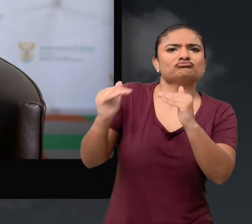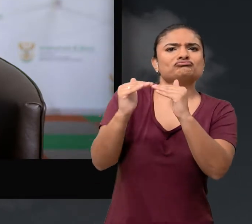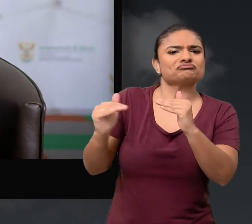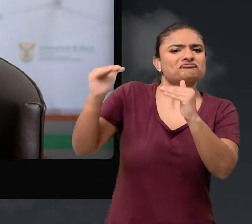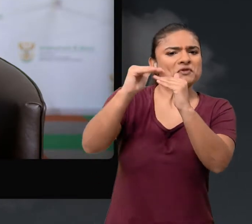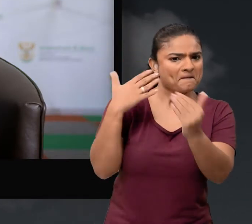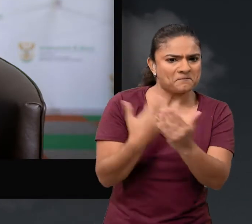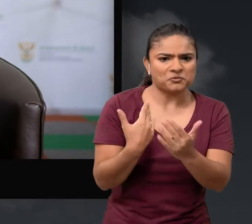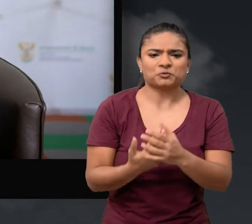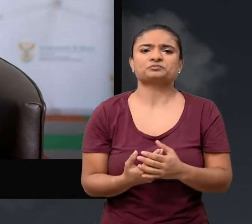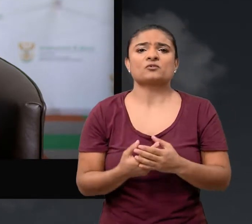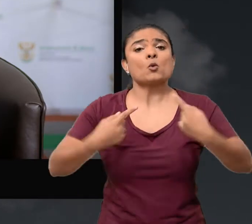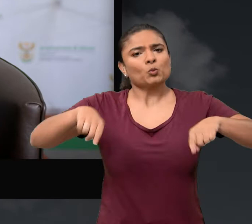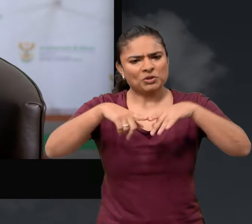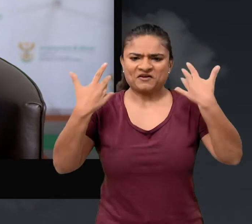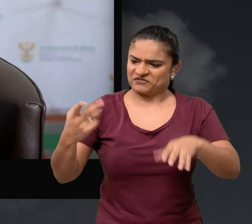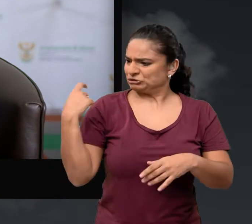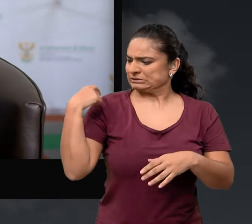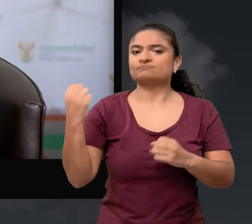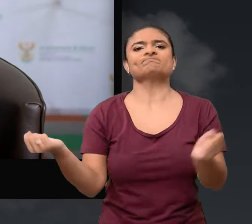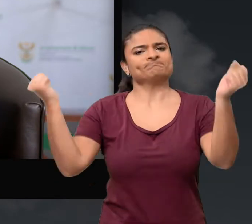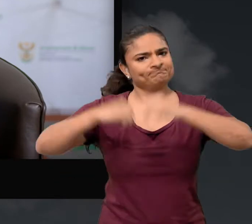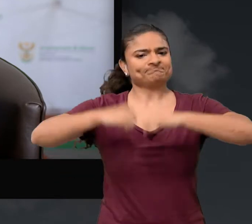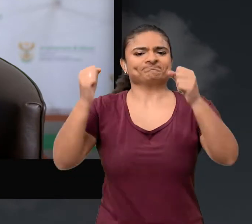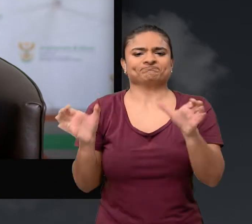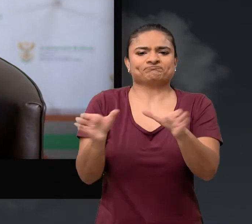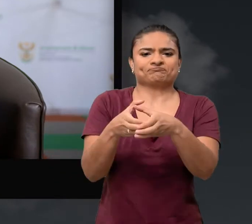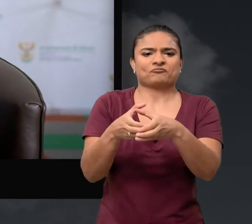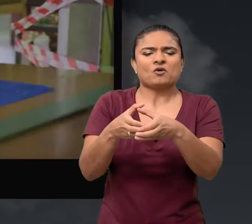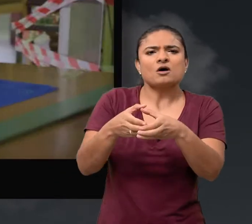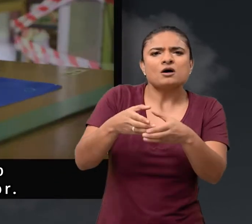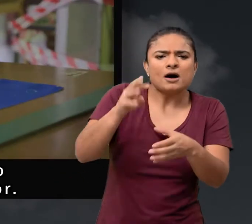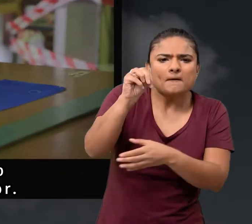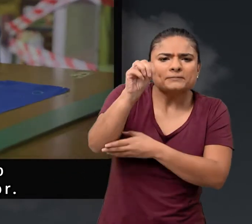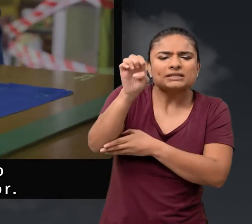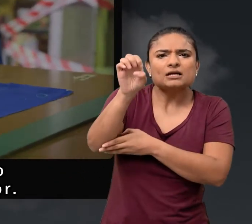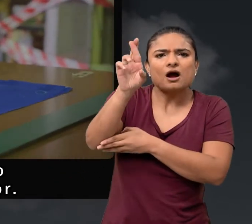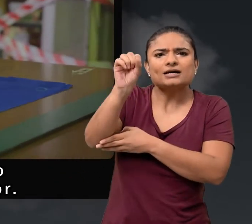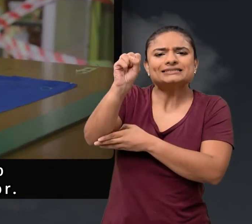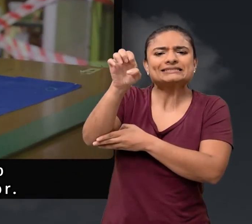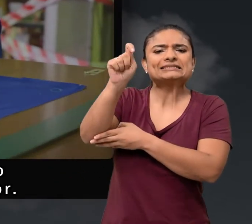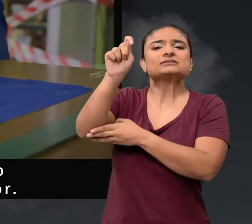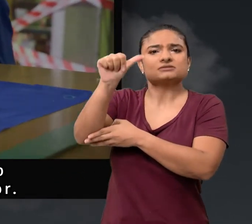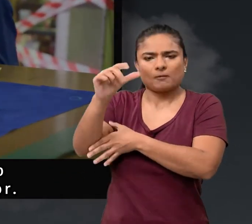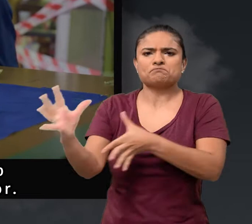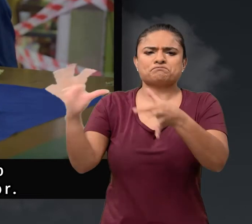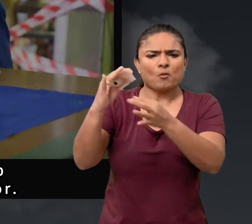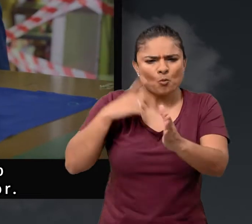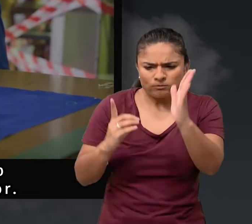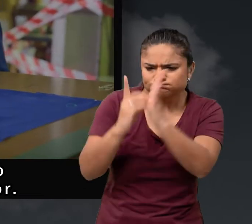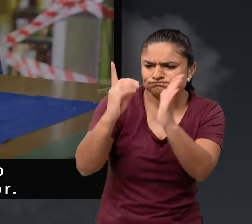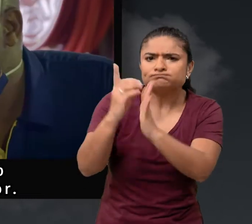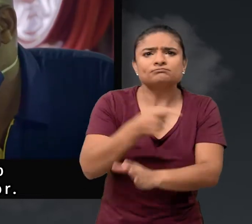follow. We have engaged or entered into an agreement with the Mersita to